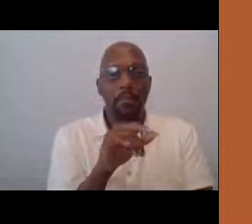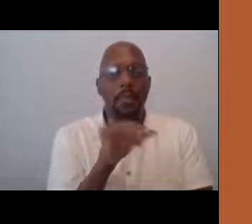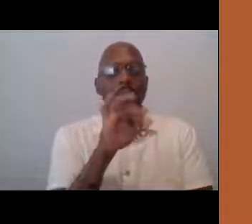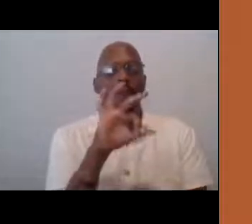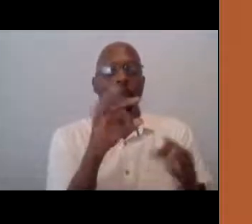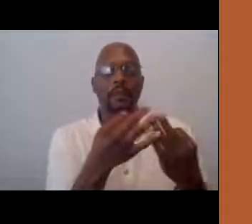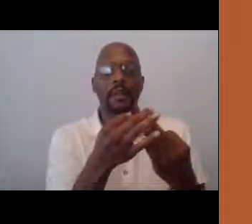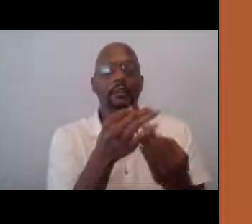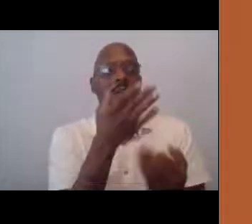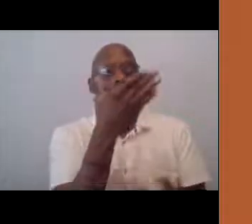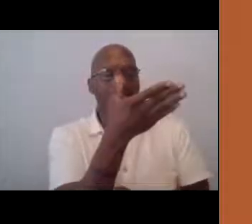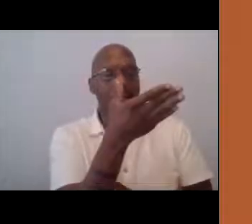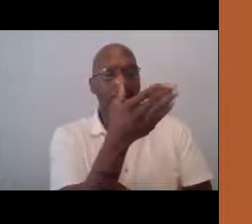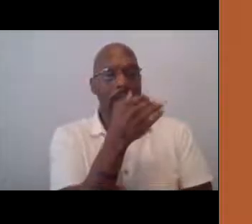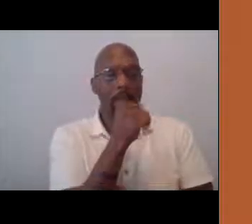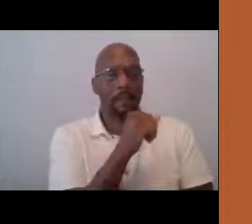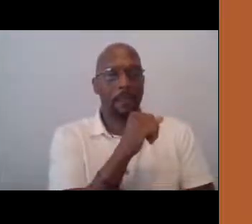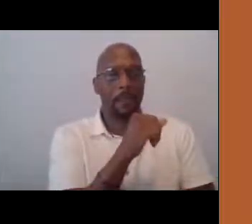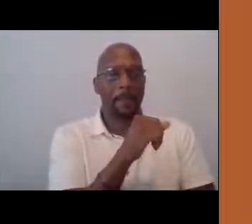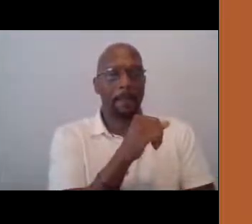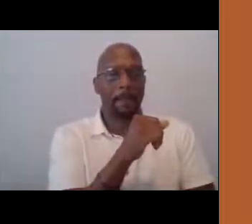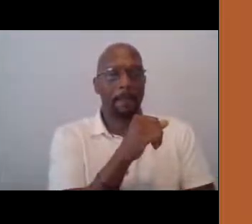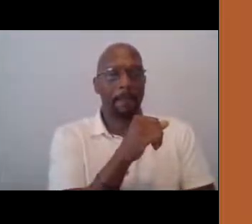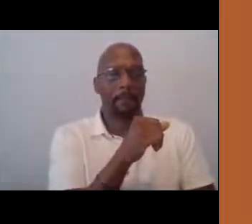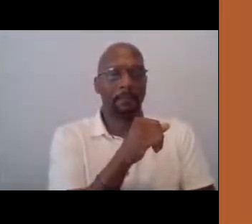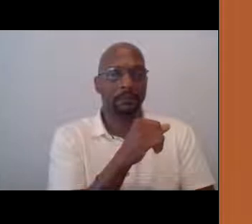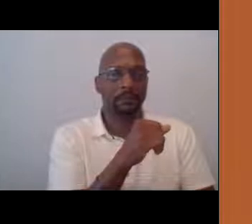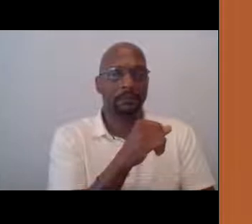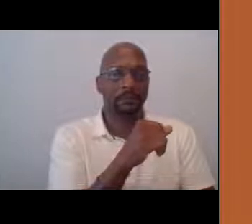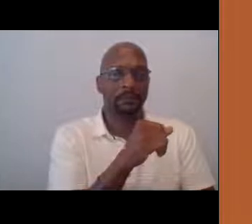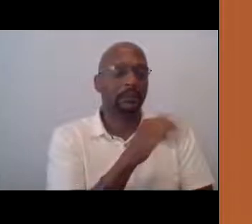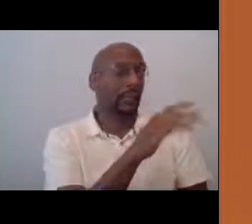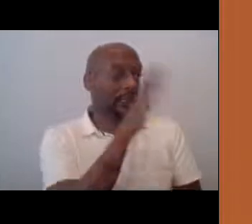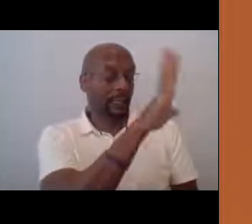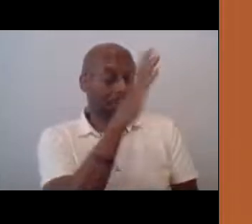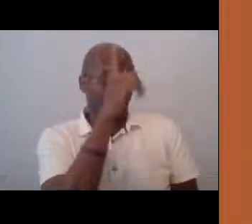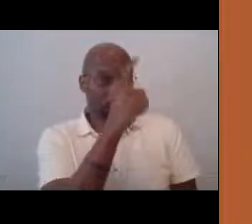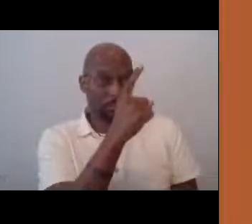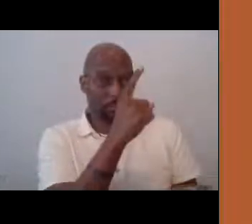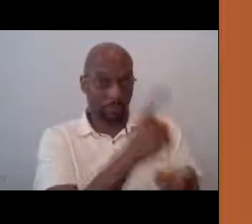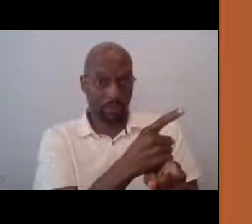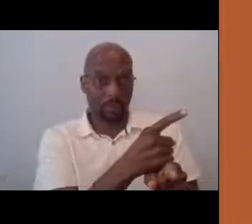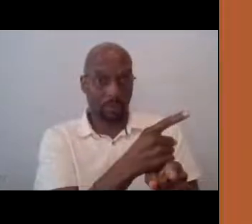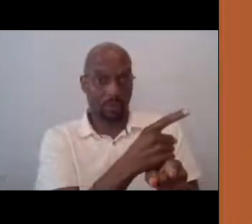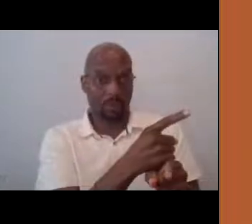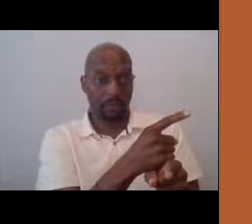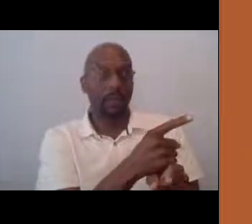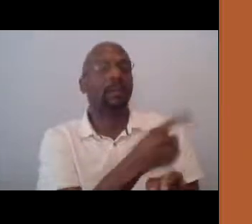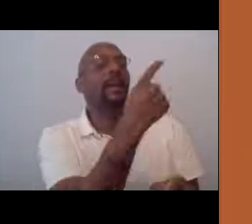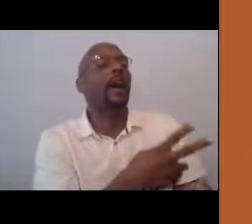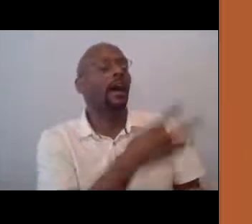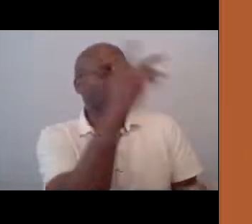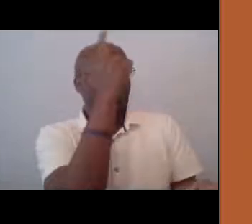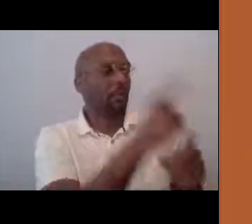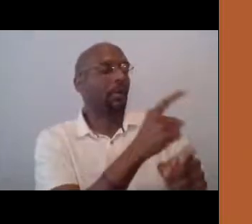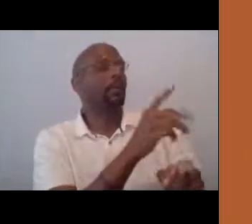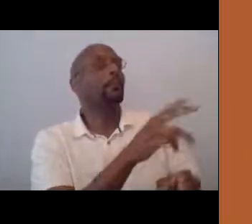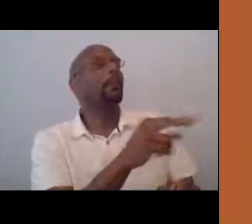sort. I'll leave it at his brother is his half brother is my nephew. You guys figure it